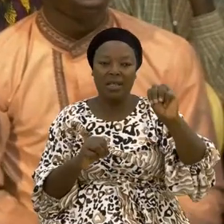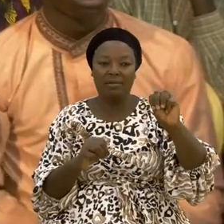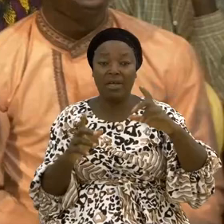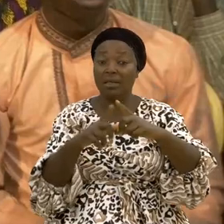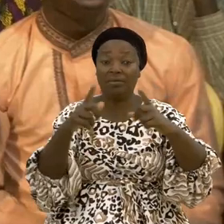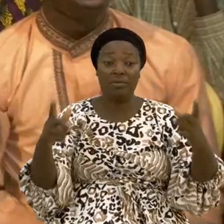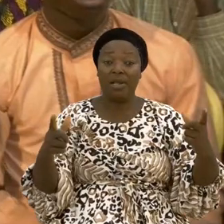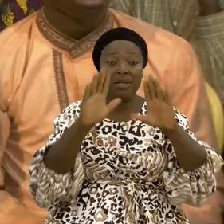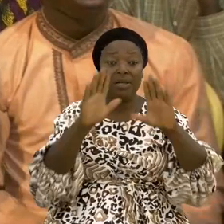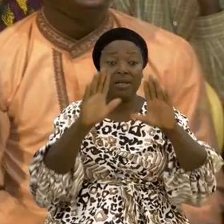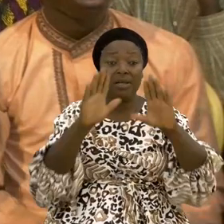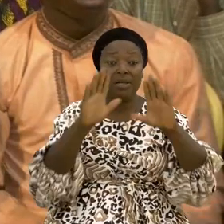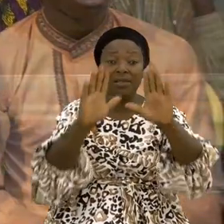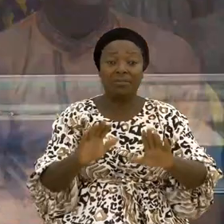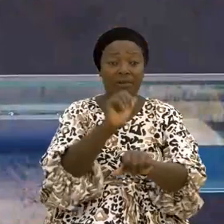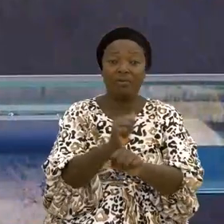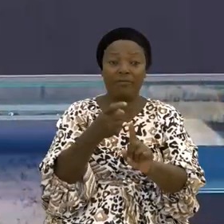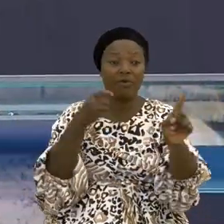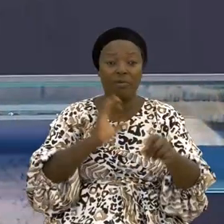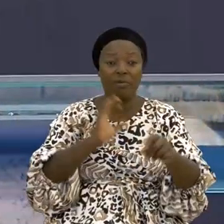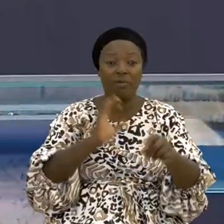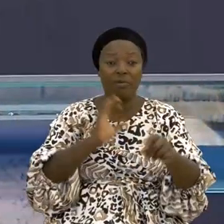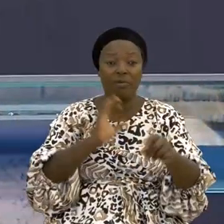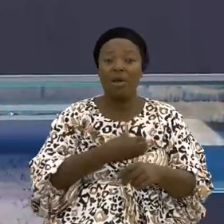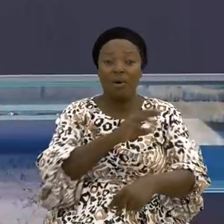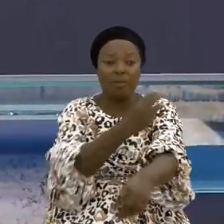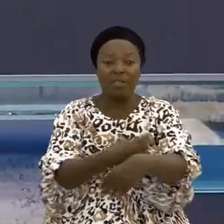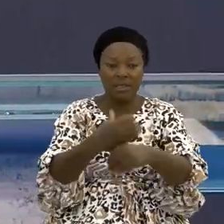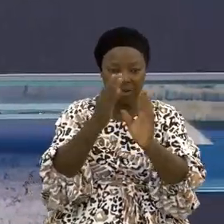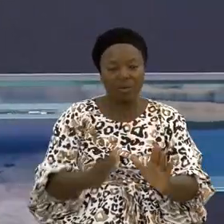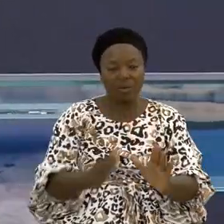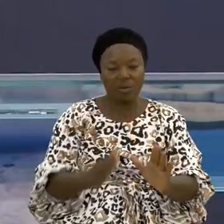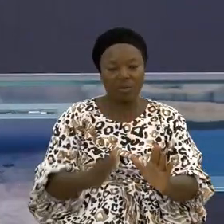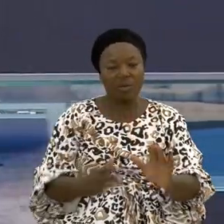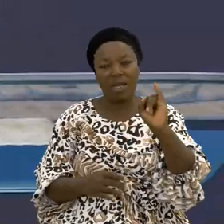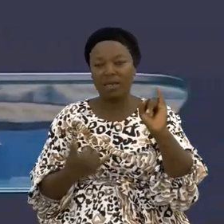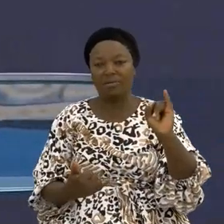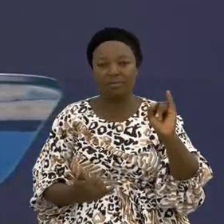Manifold miracles from our mighty Creator.